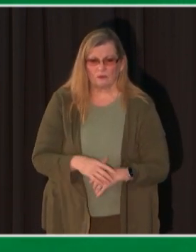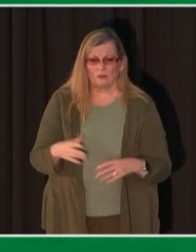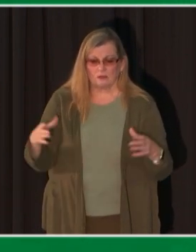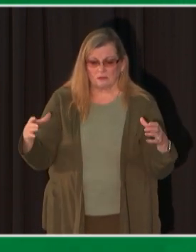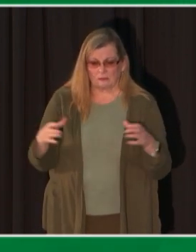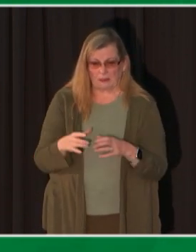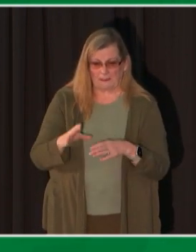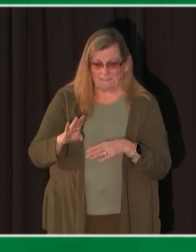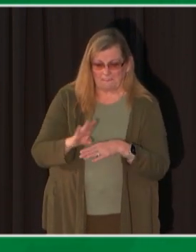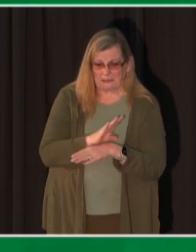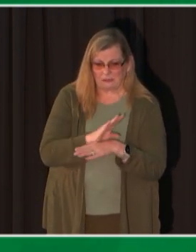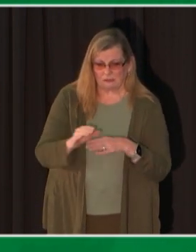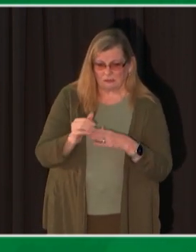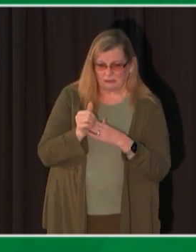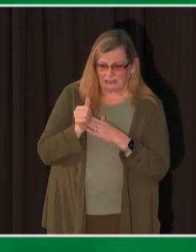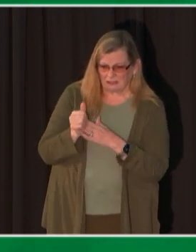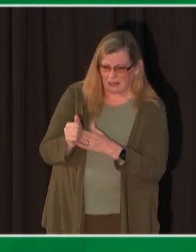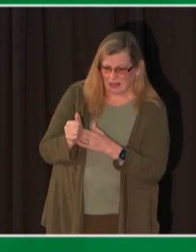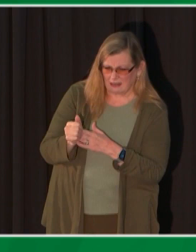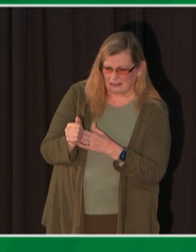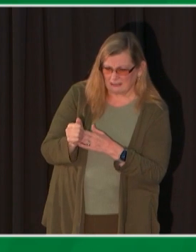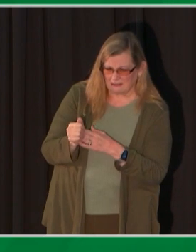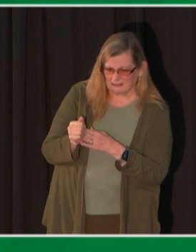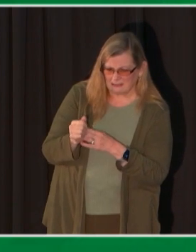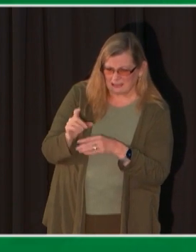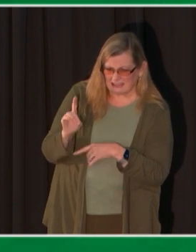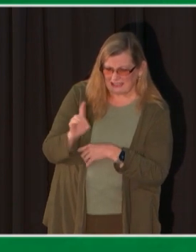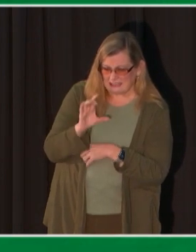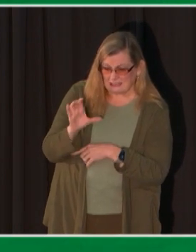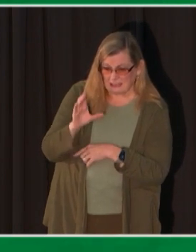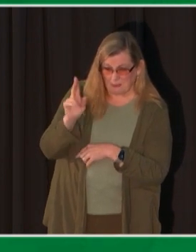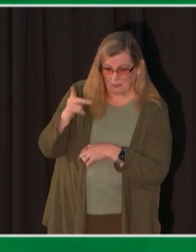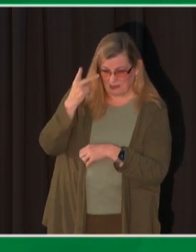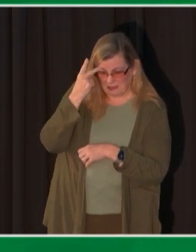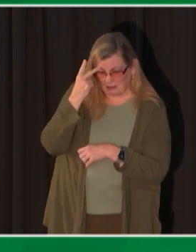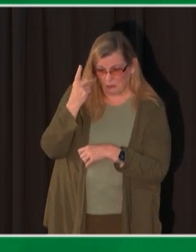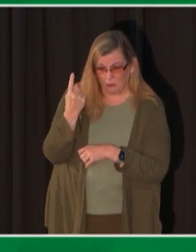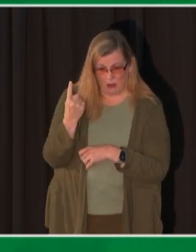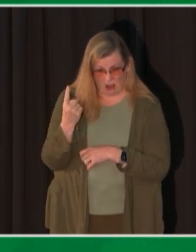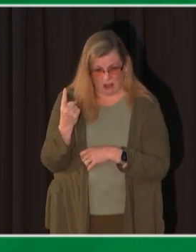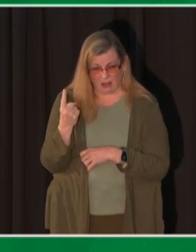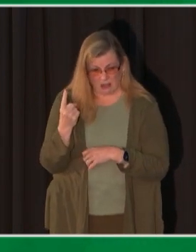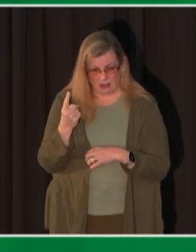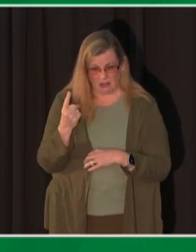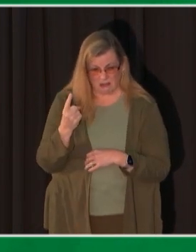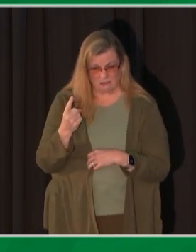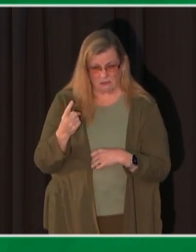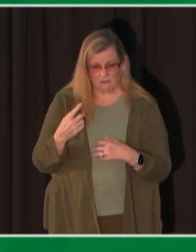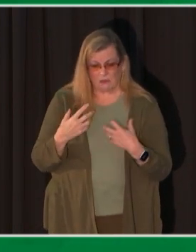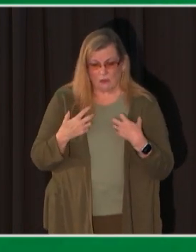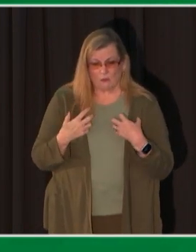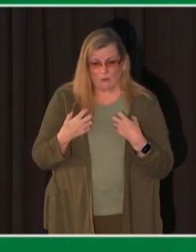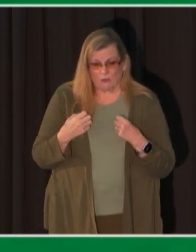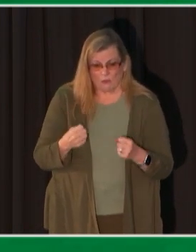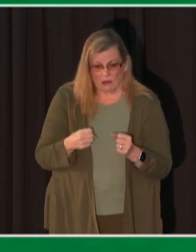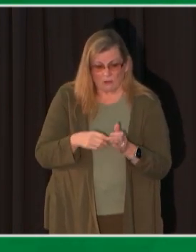DC 2021 has met with the CFO and council to propose a recovery plan that would include a break on